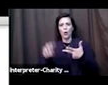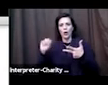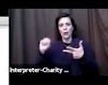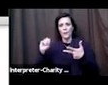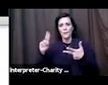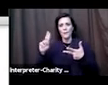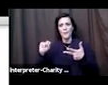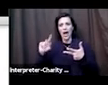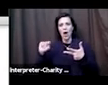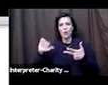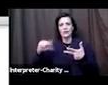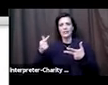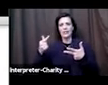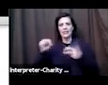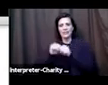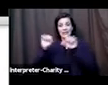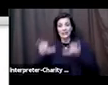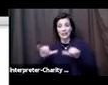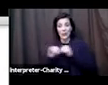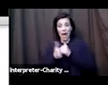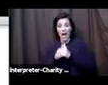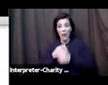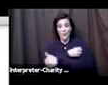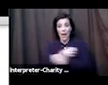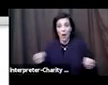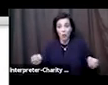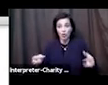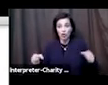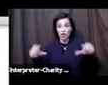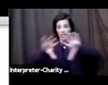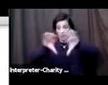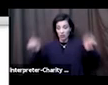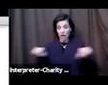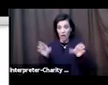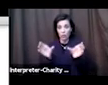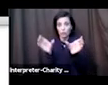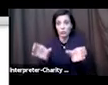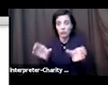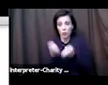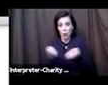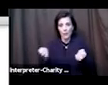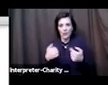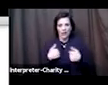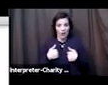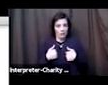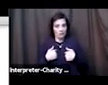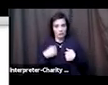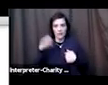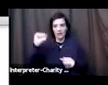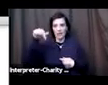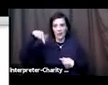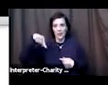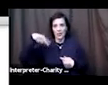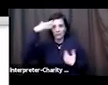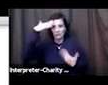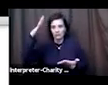chair, I'm not an expert on positioning. I don't know that information that well. So I'm going to need to hear from the PT